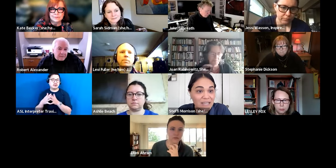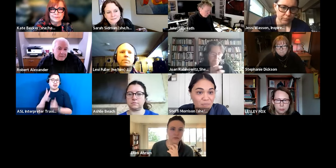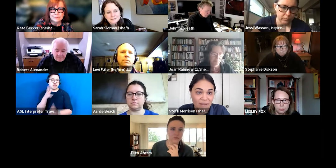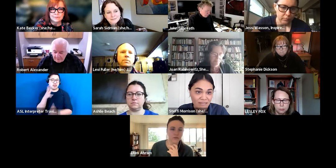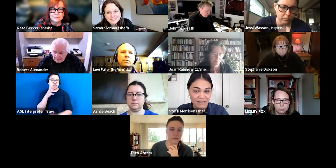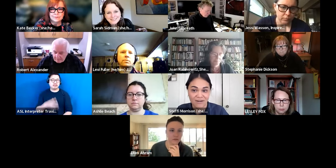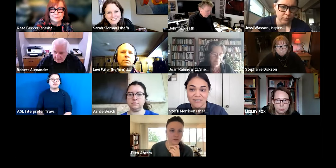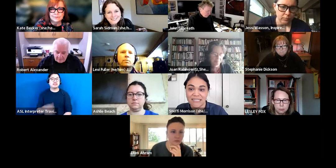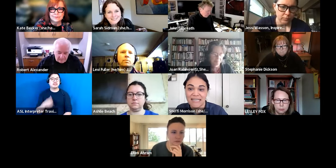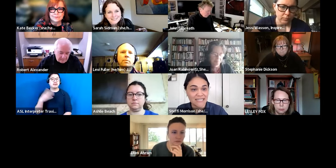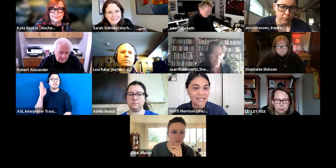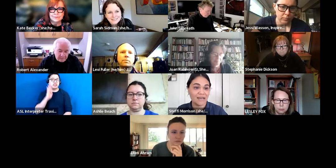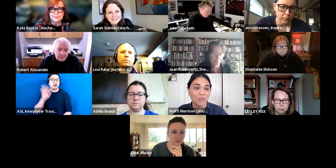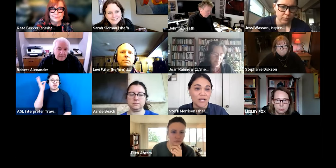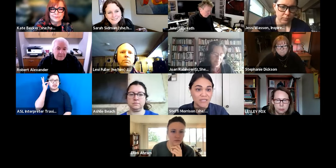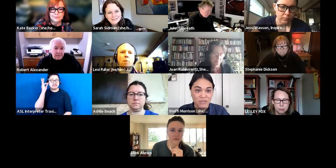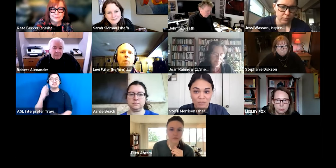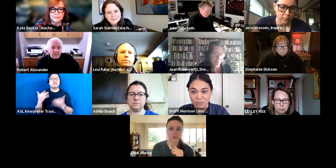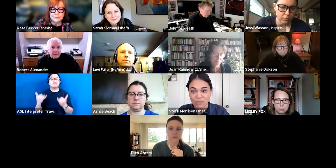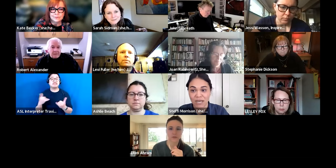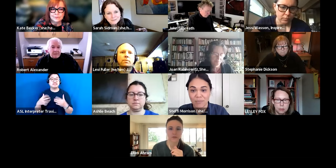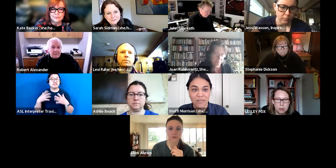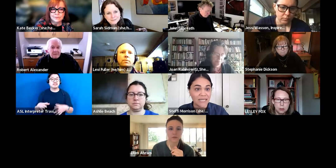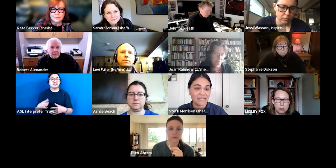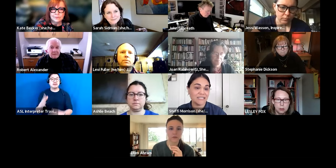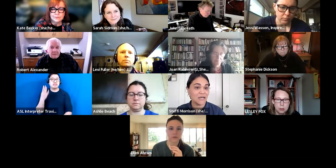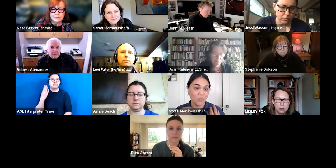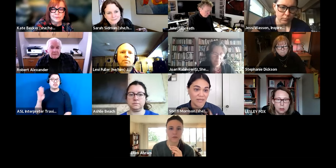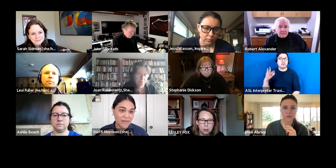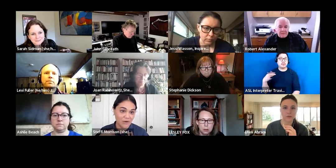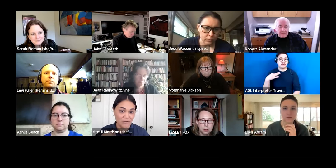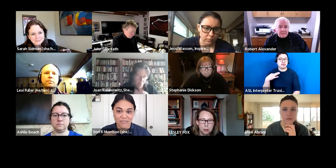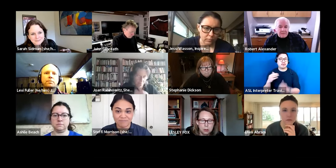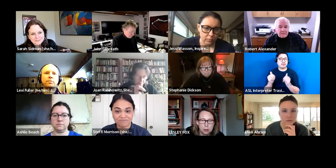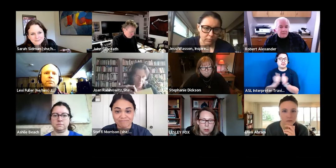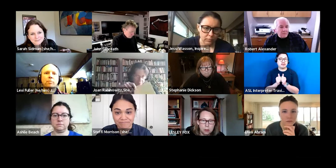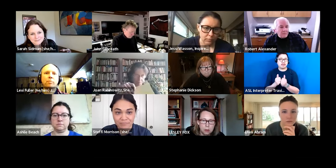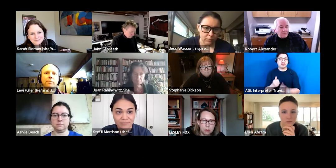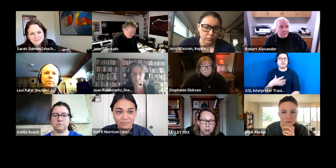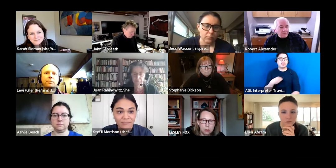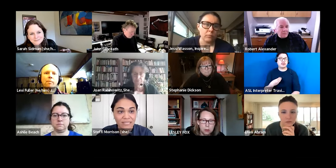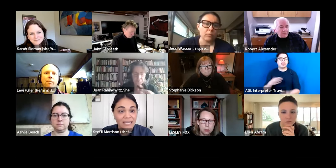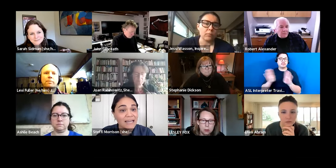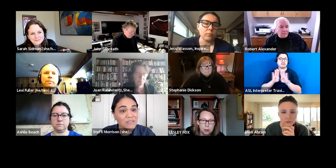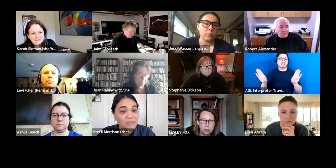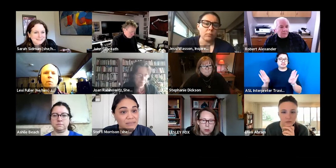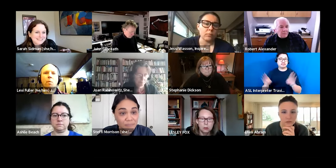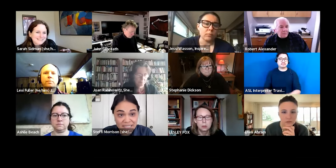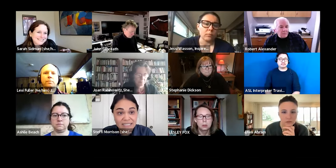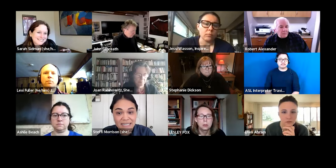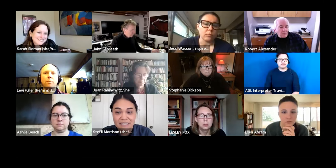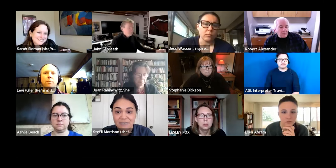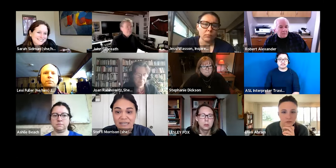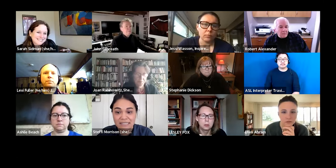I have brown hair, and today I'm wearing a dark blue top with a white background. As we